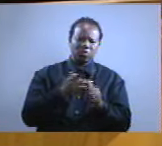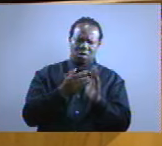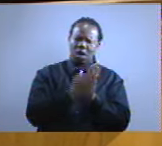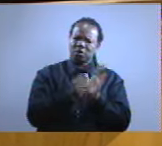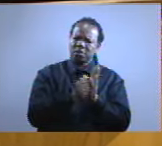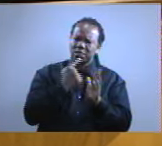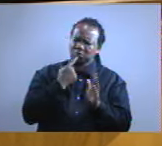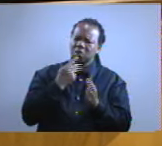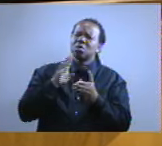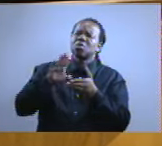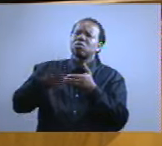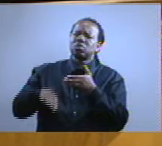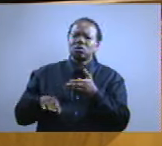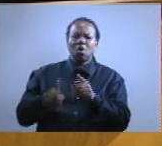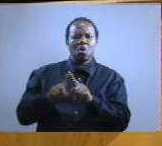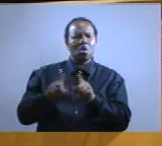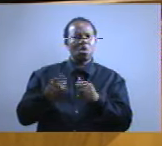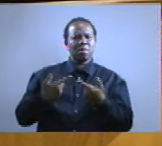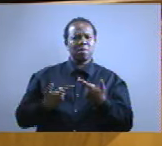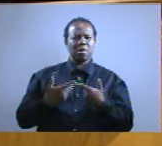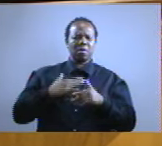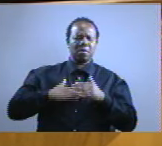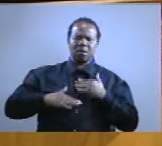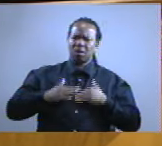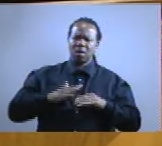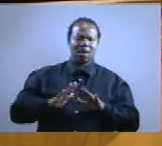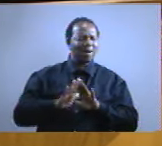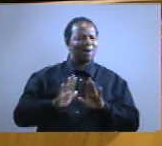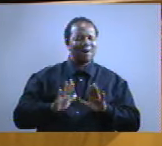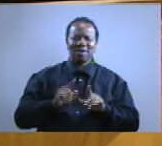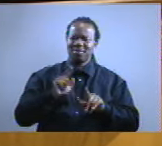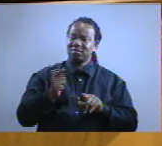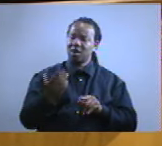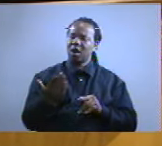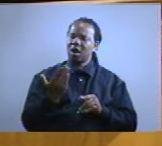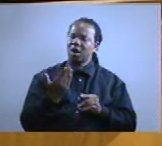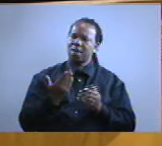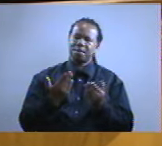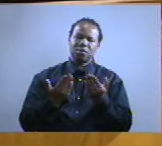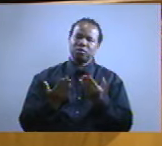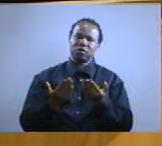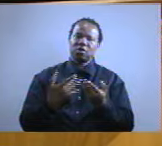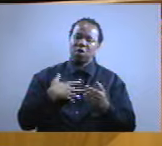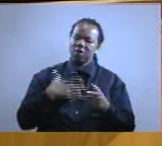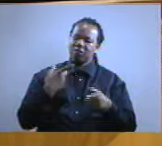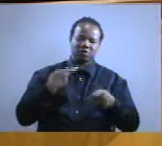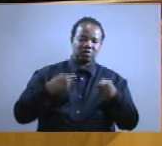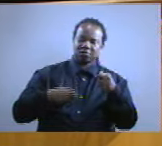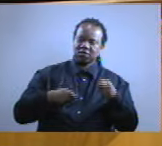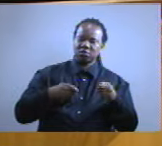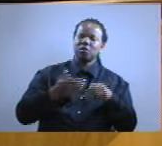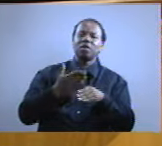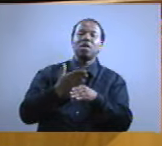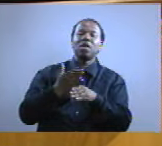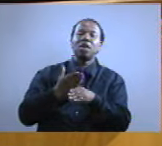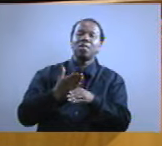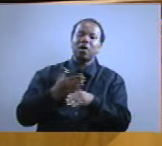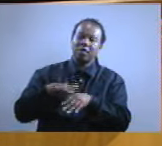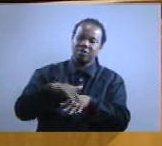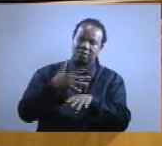by frustration and impatience. Such an approach merely increases the degree of inflexibility in our labor legislation regime.